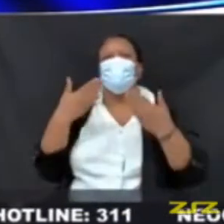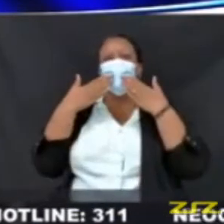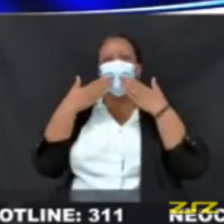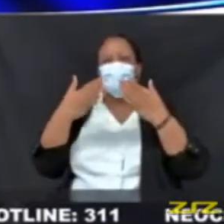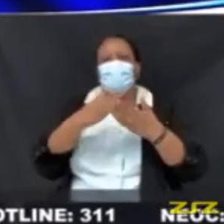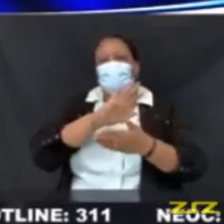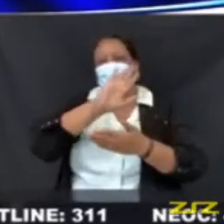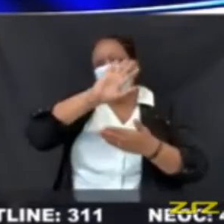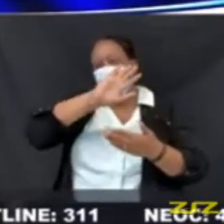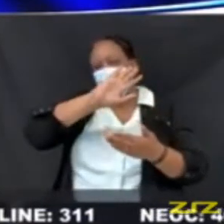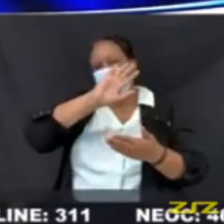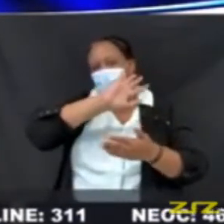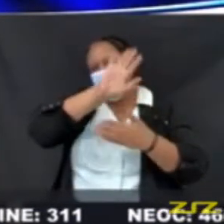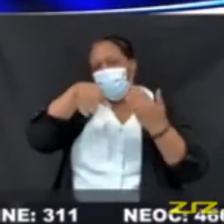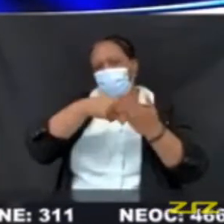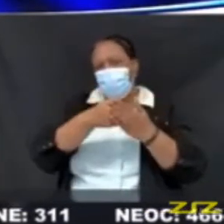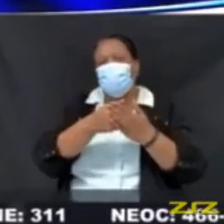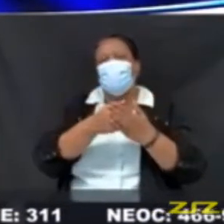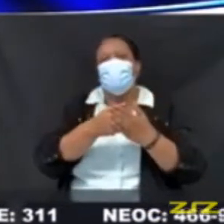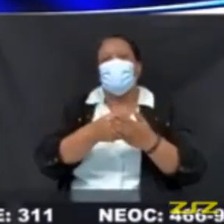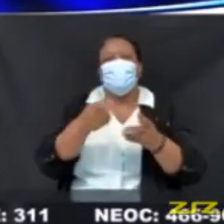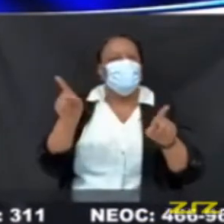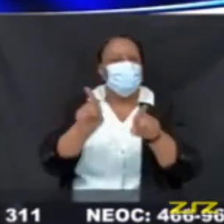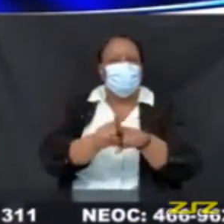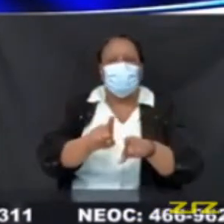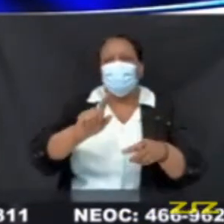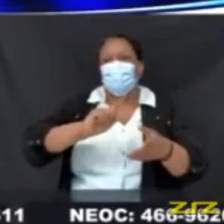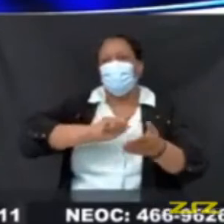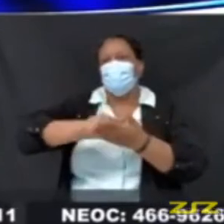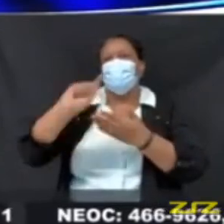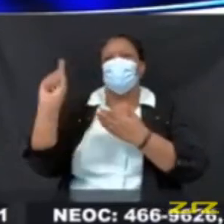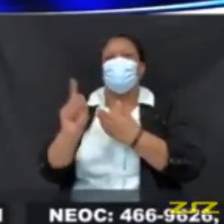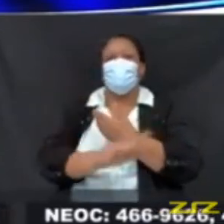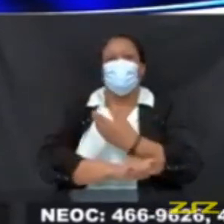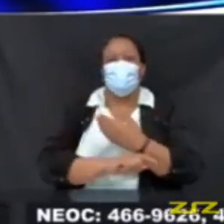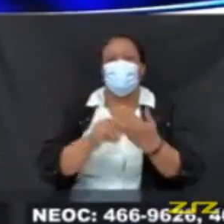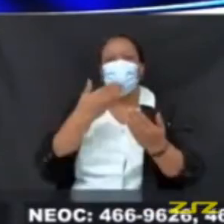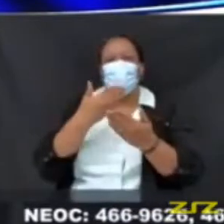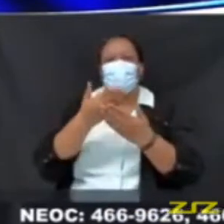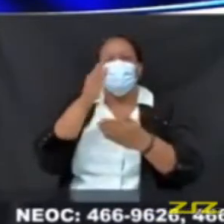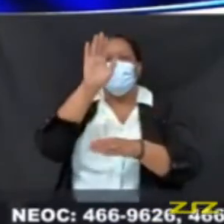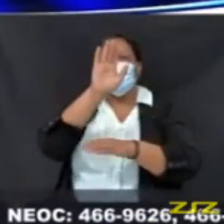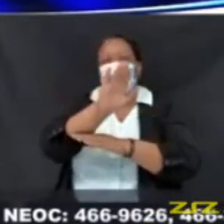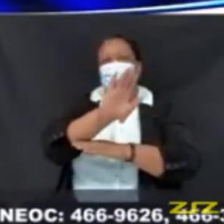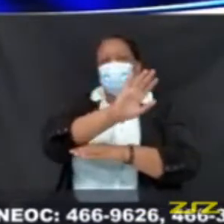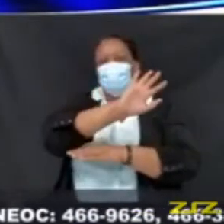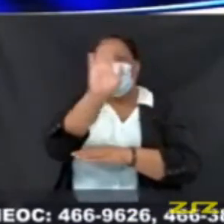we will see you next week, same time, same place. Have a good evening.